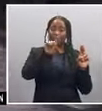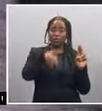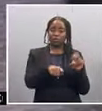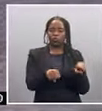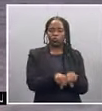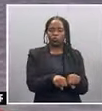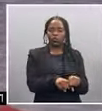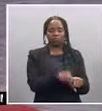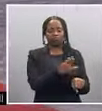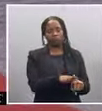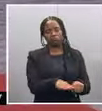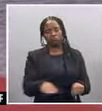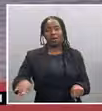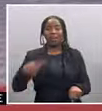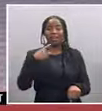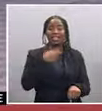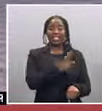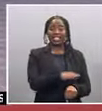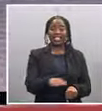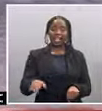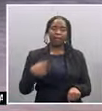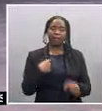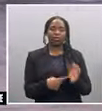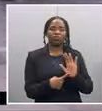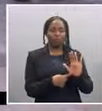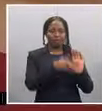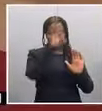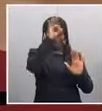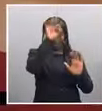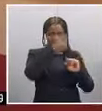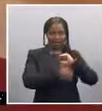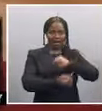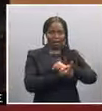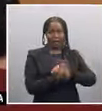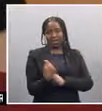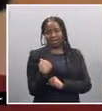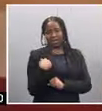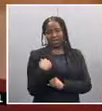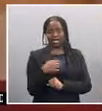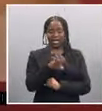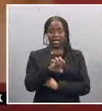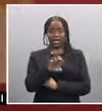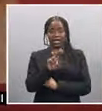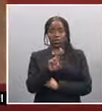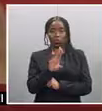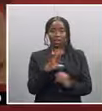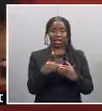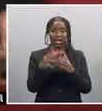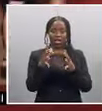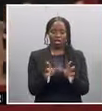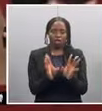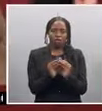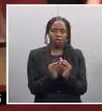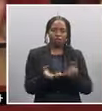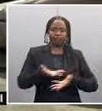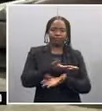shoes, saying each pair represents a Palestinian killed in the conflict in the last decade. EU leaders are locked in talks